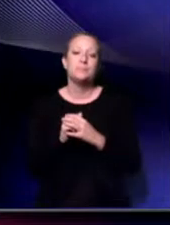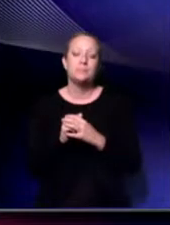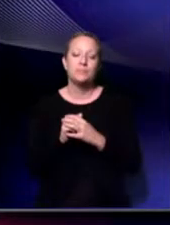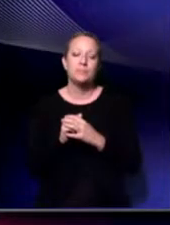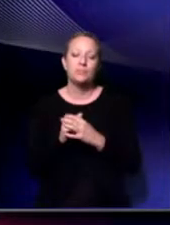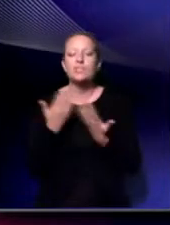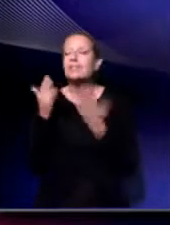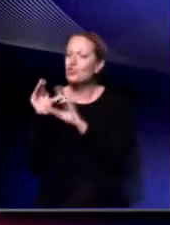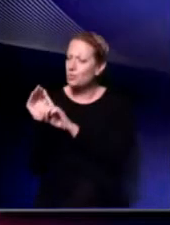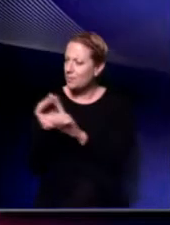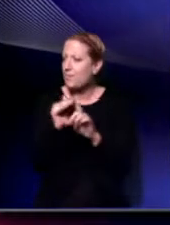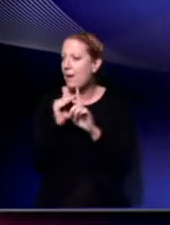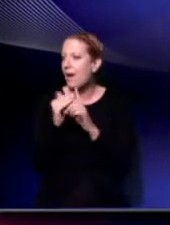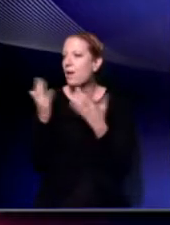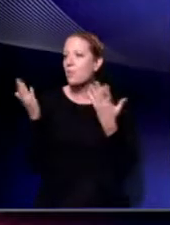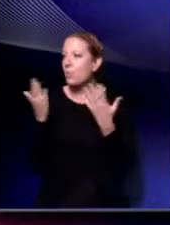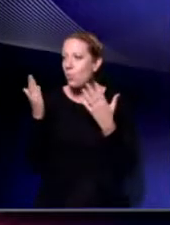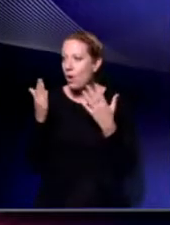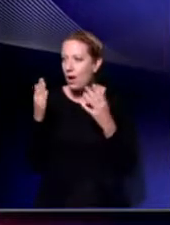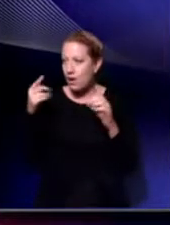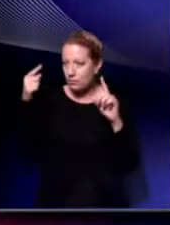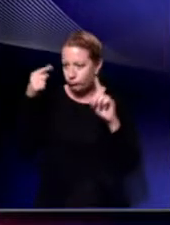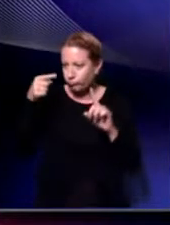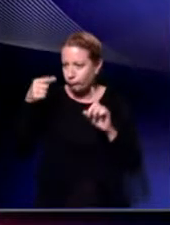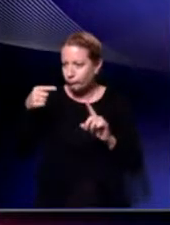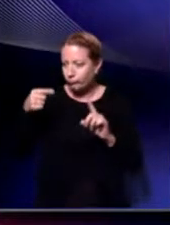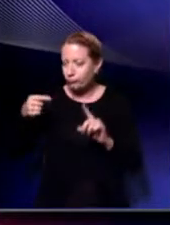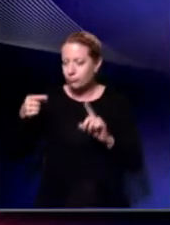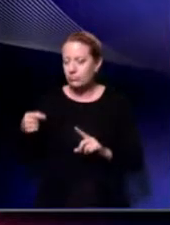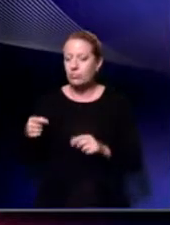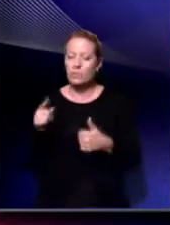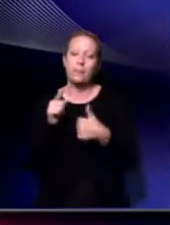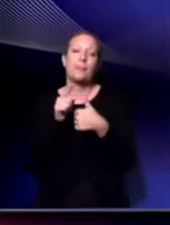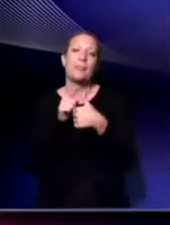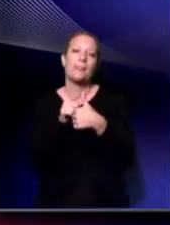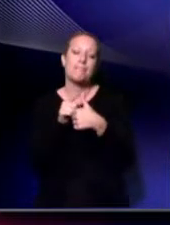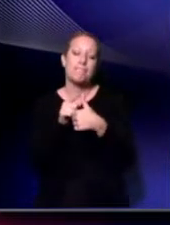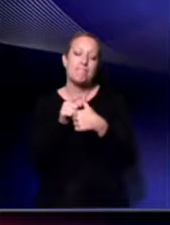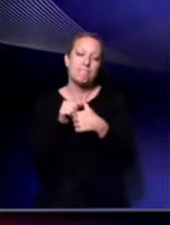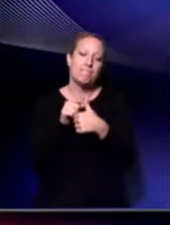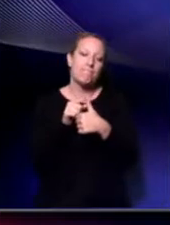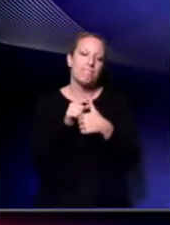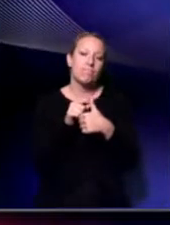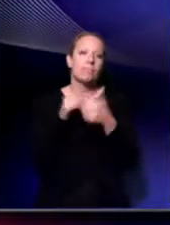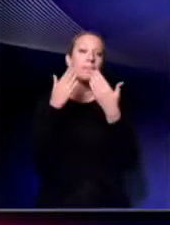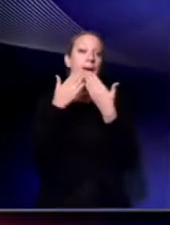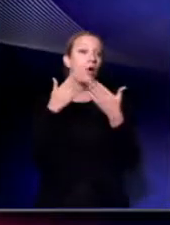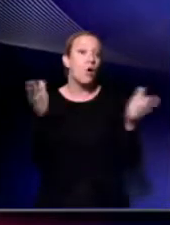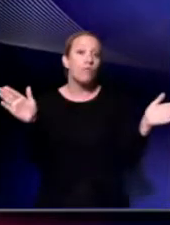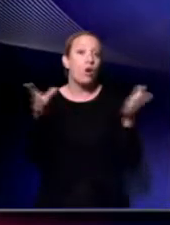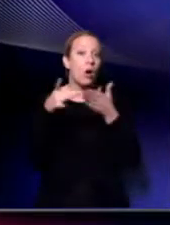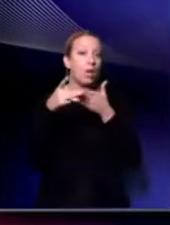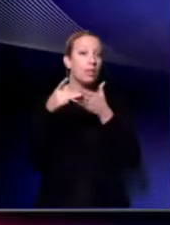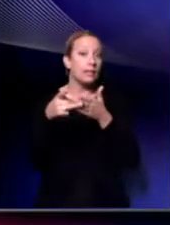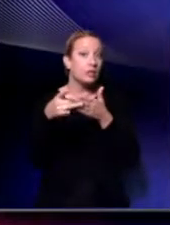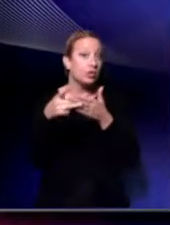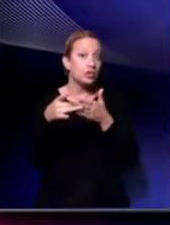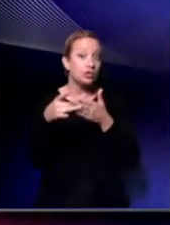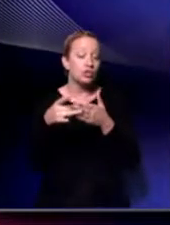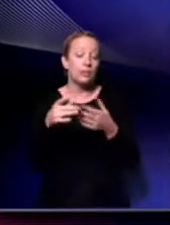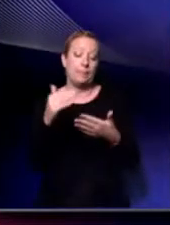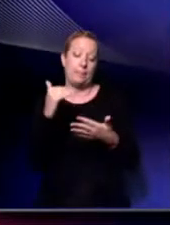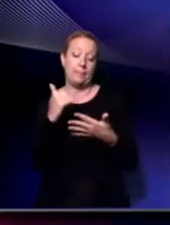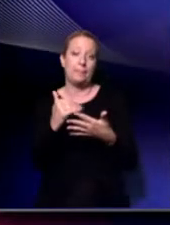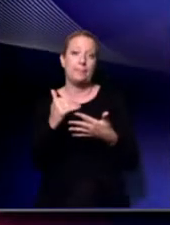to what you evaluated me on. The first evaluation, which is overall leadership. The second